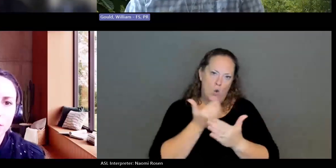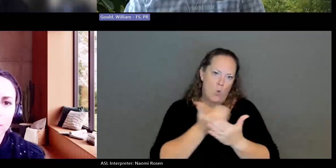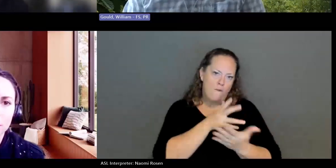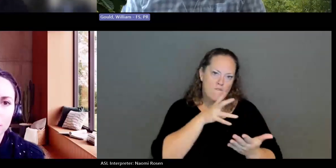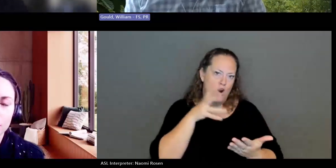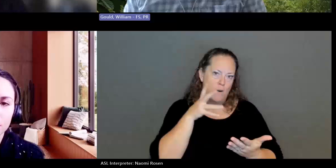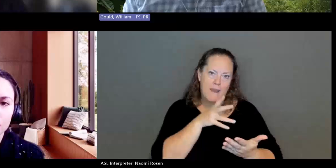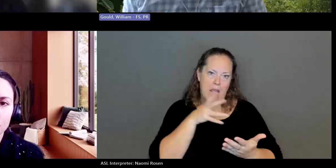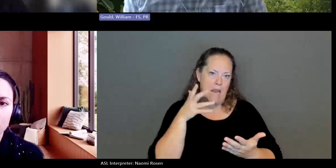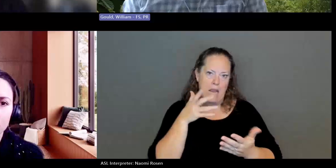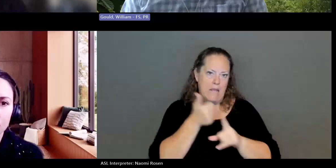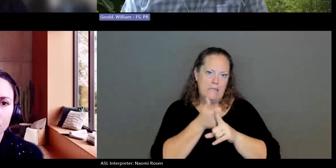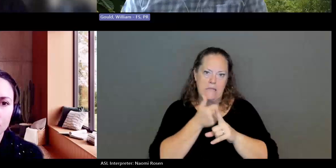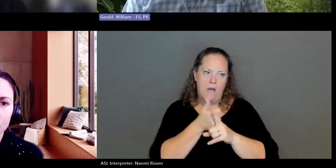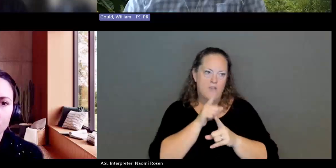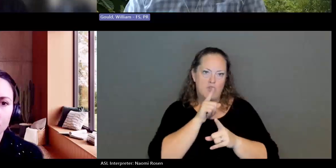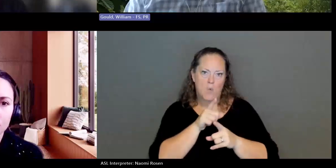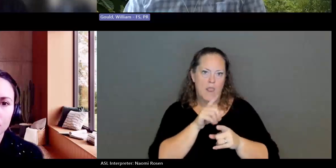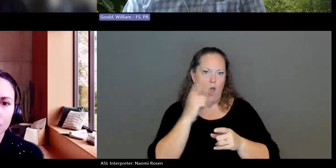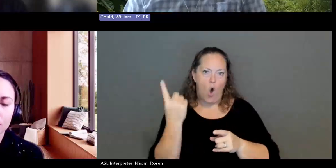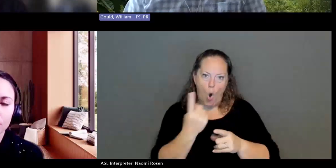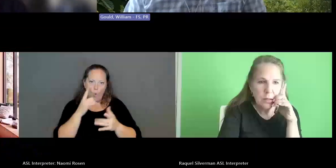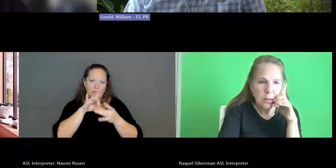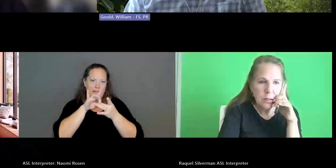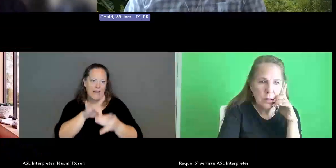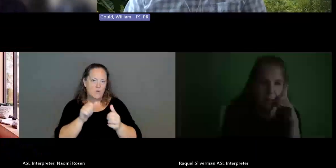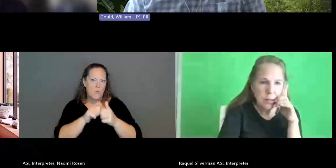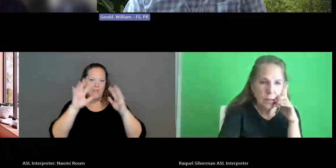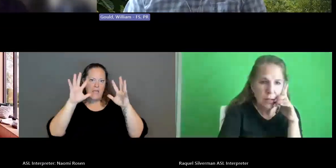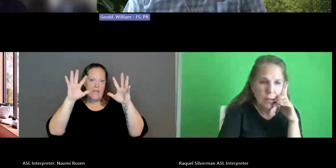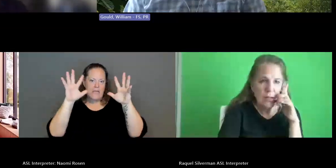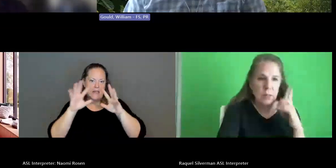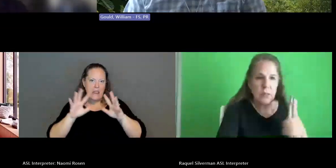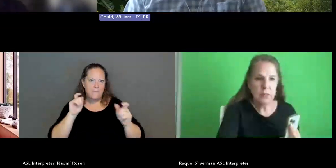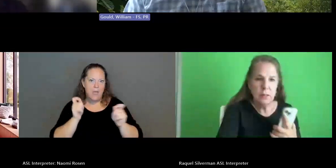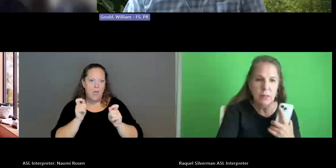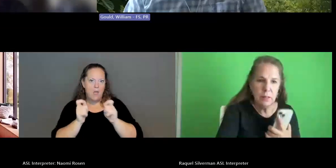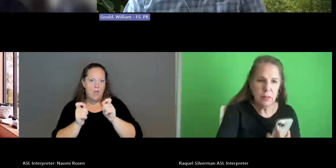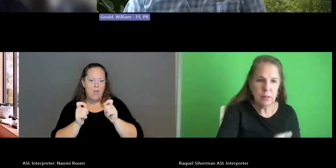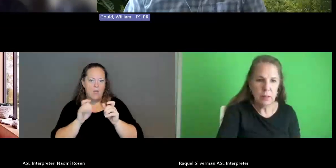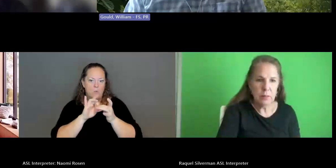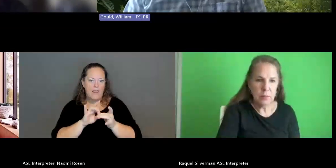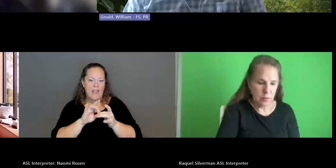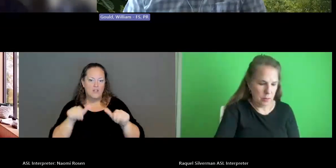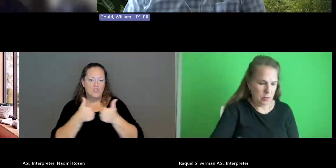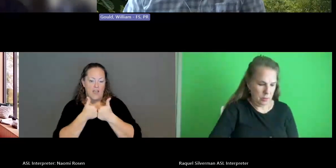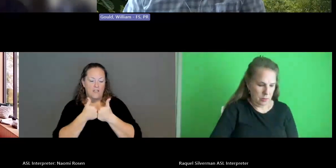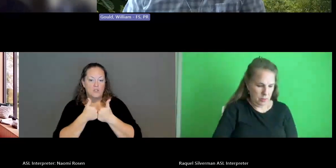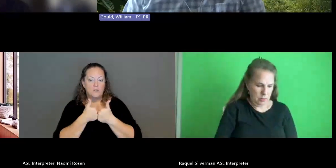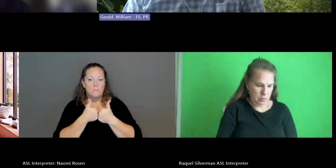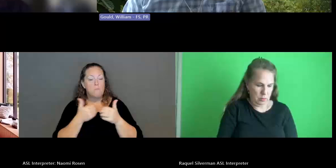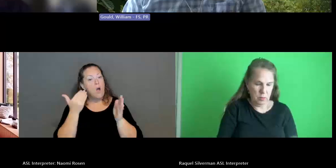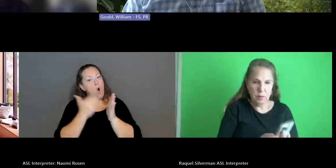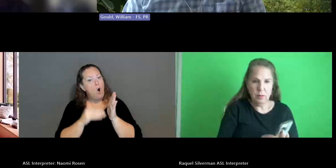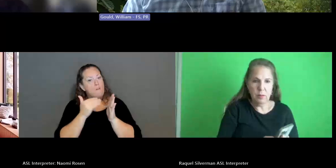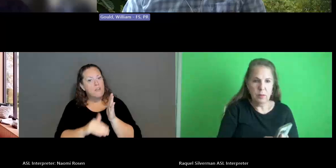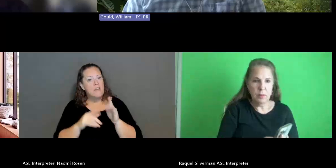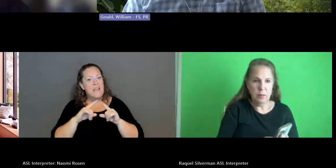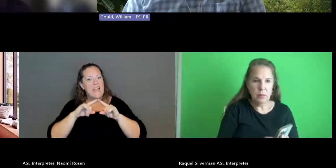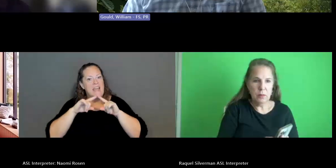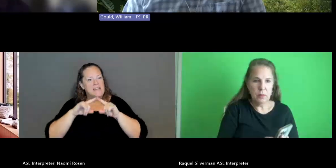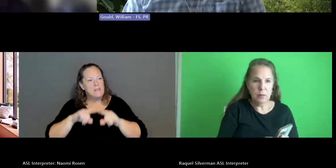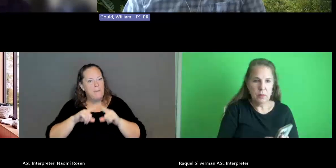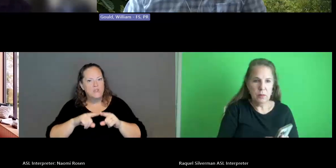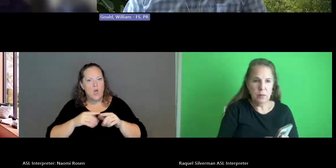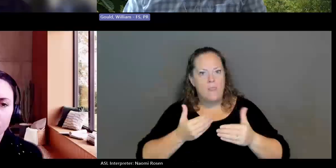about climate-related challenges, but in many cases, it's the pace or